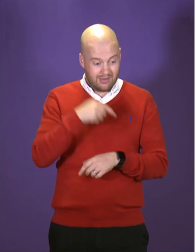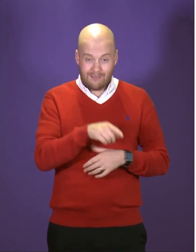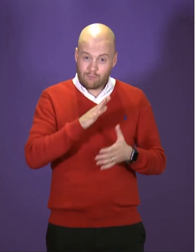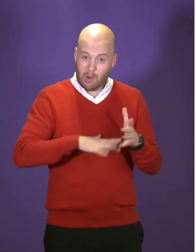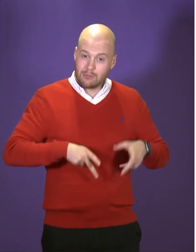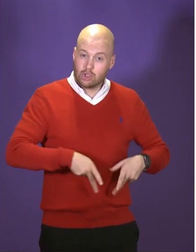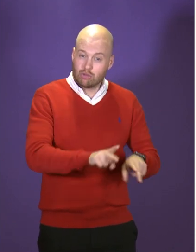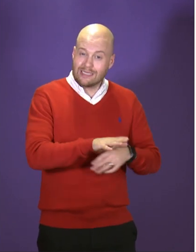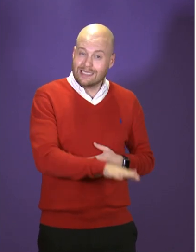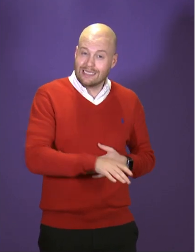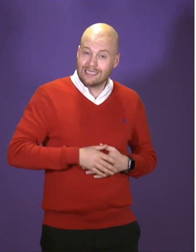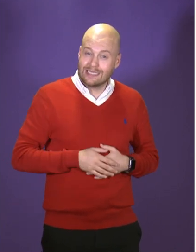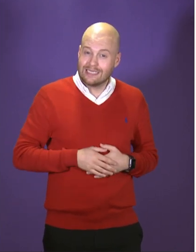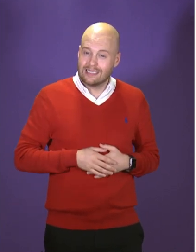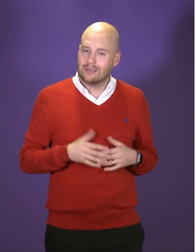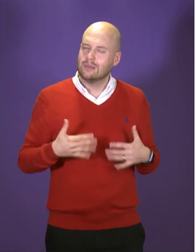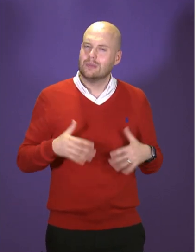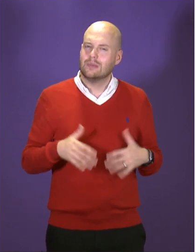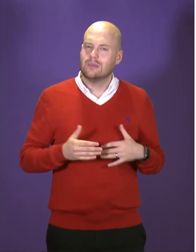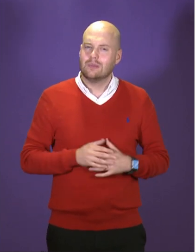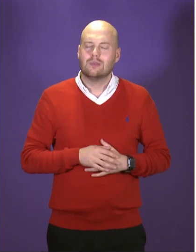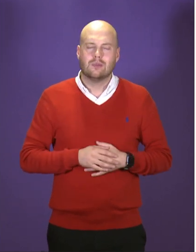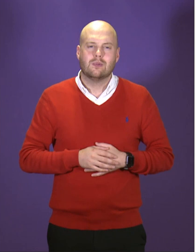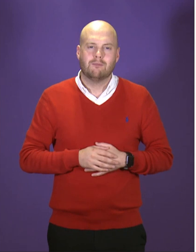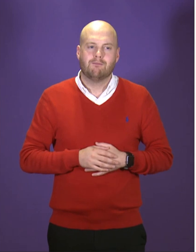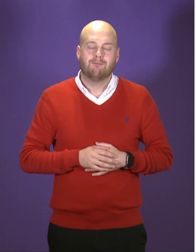unlettered. Similarly,